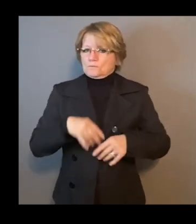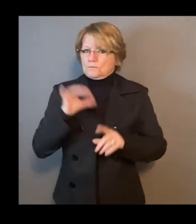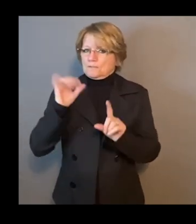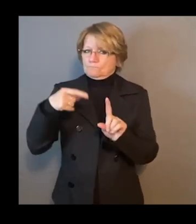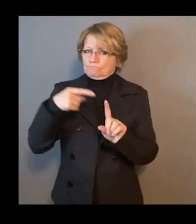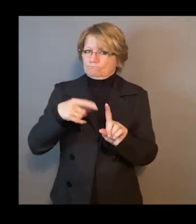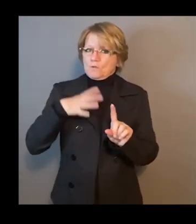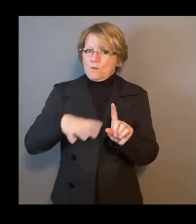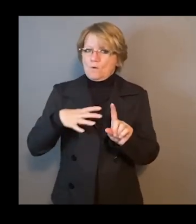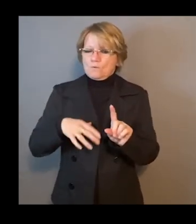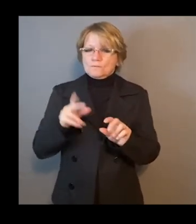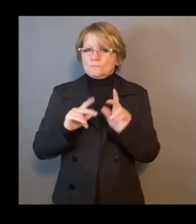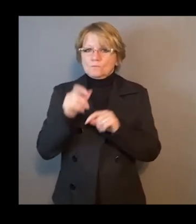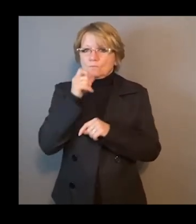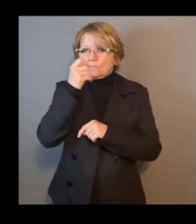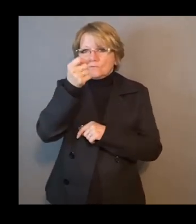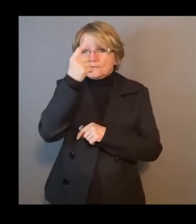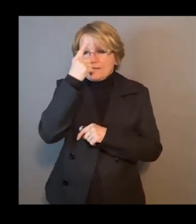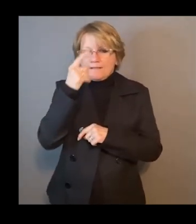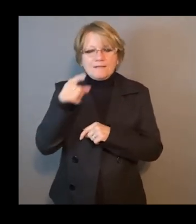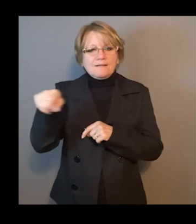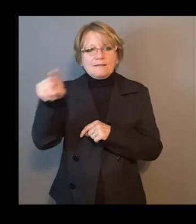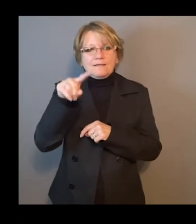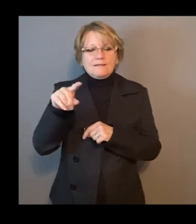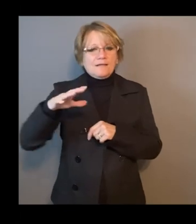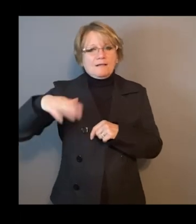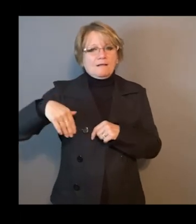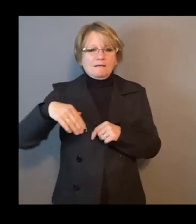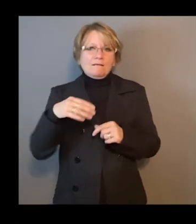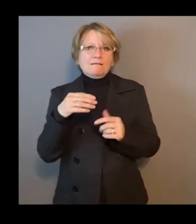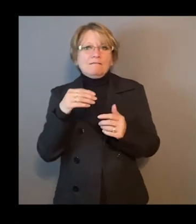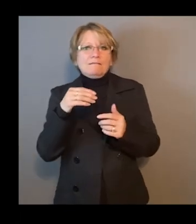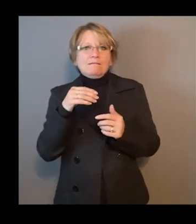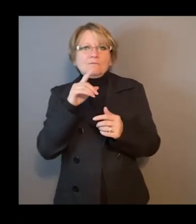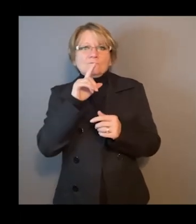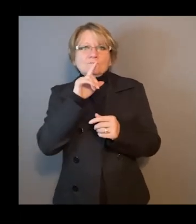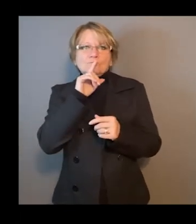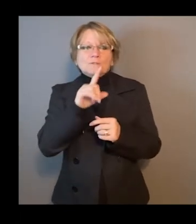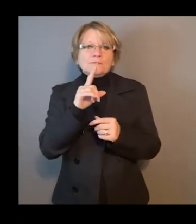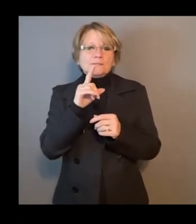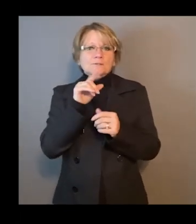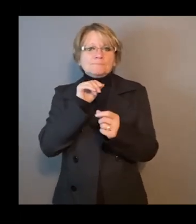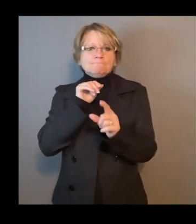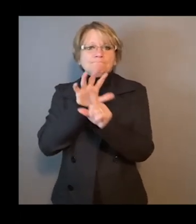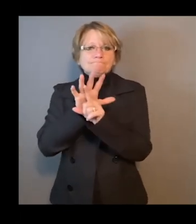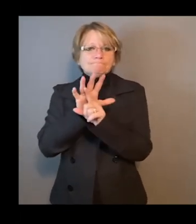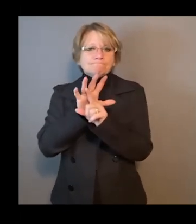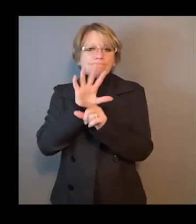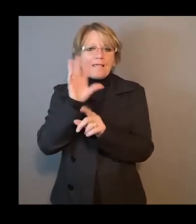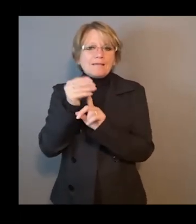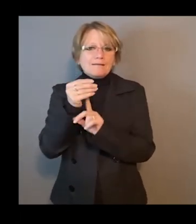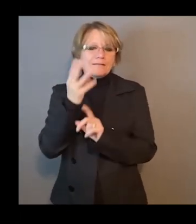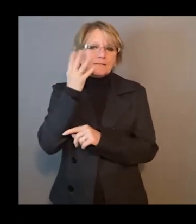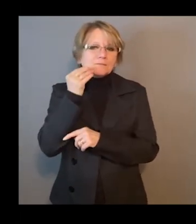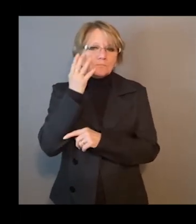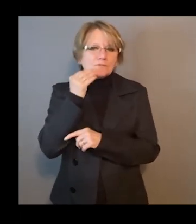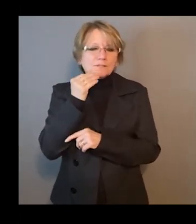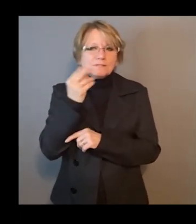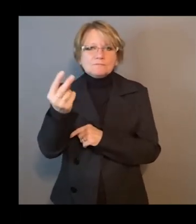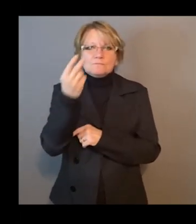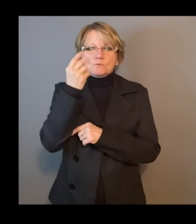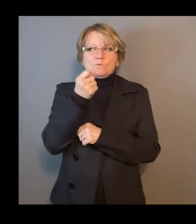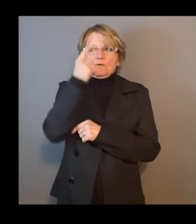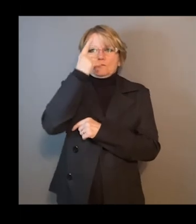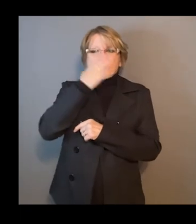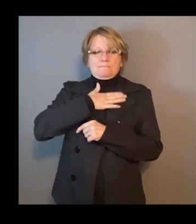feel like people don't understand that because they haven't had as much as a cultural experience or